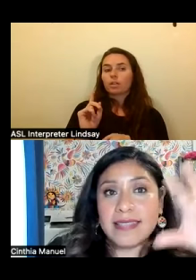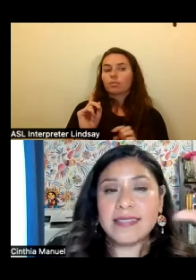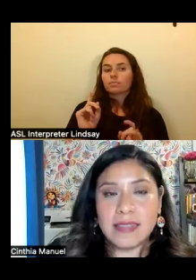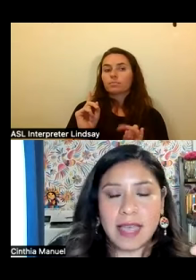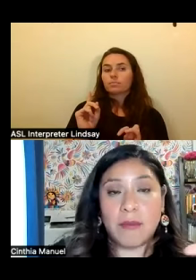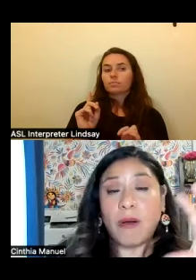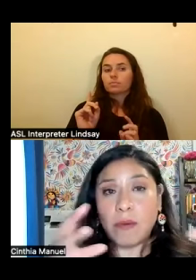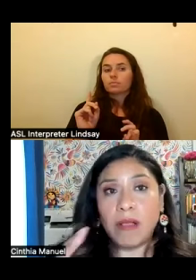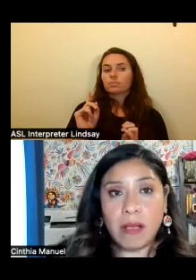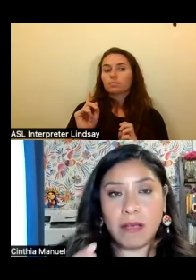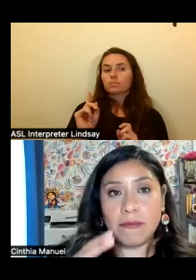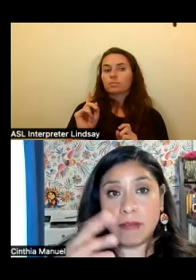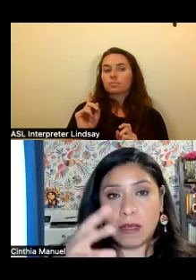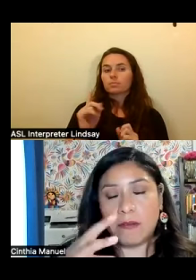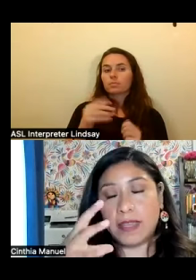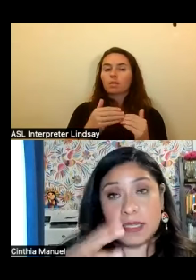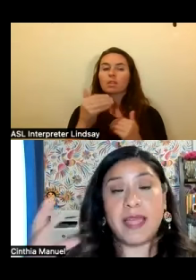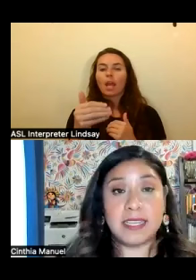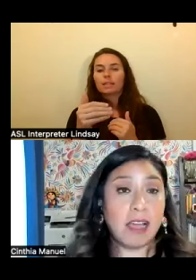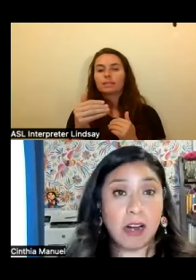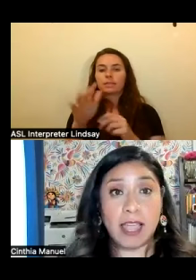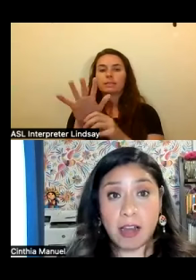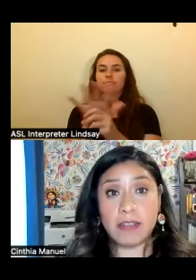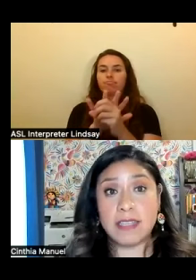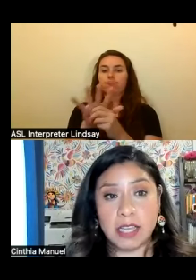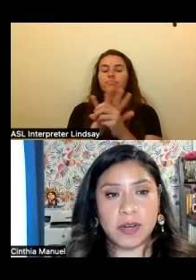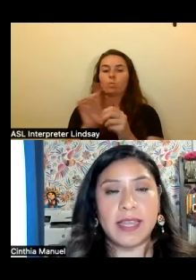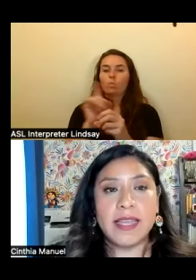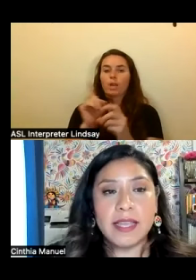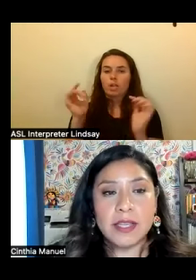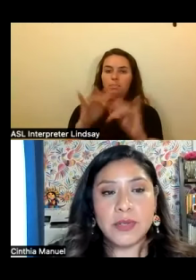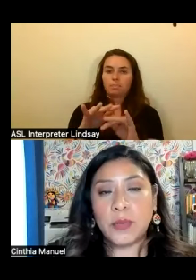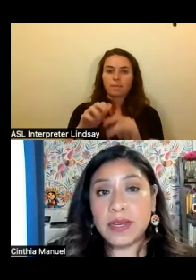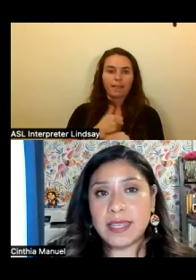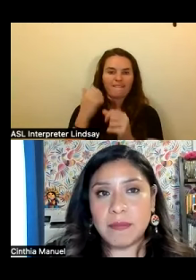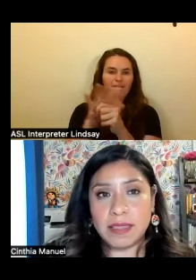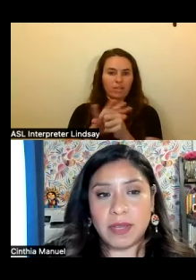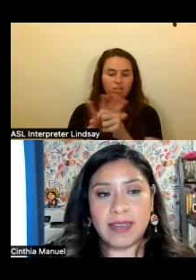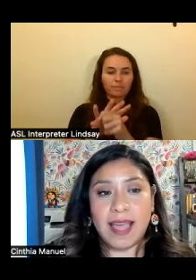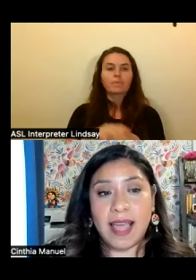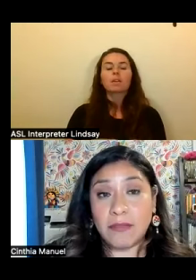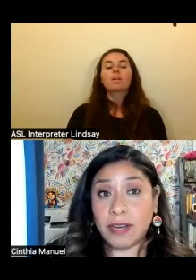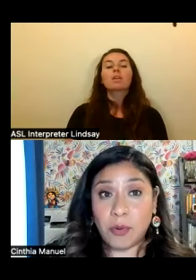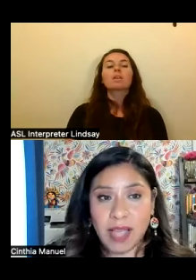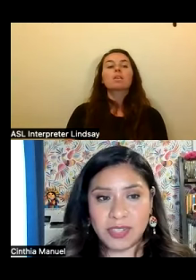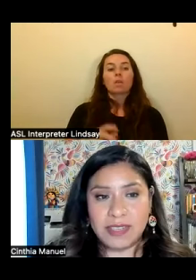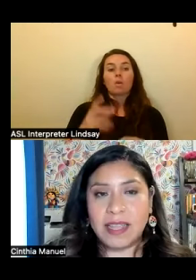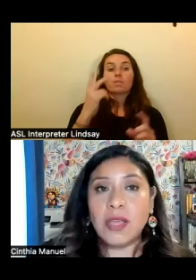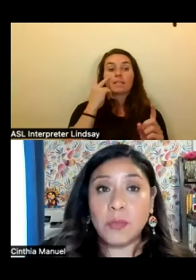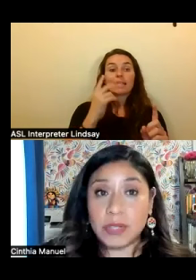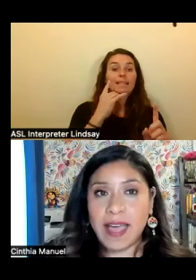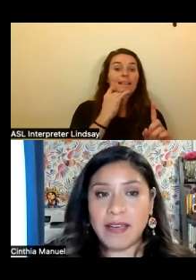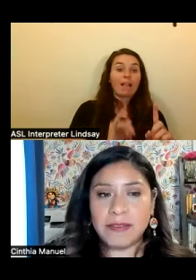where the next bubble of Hispanics are across the country. So we're sitting between California and